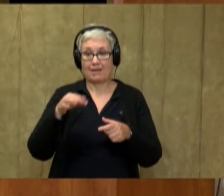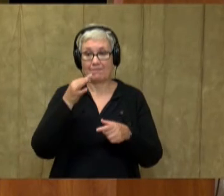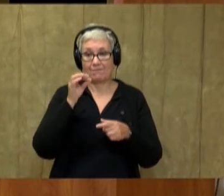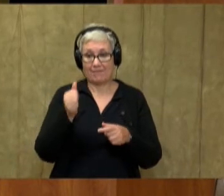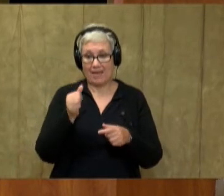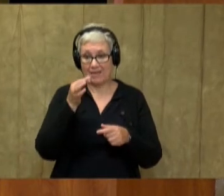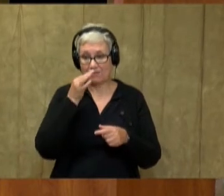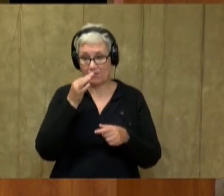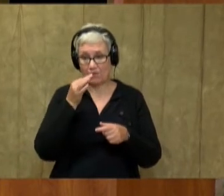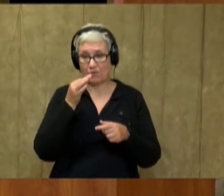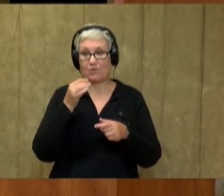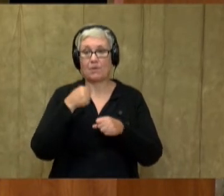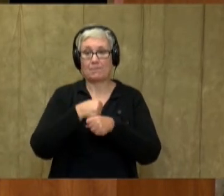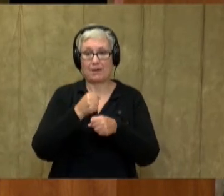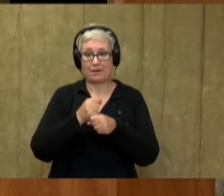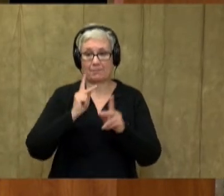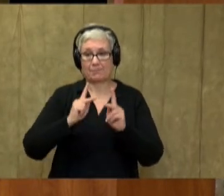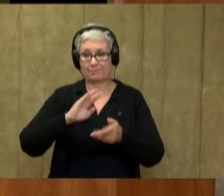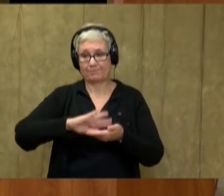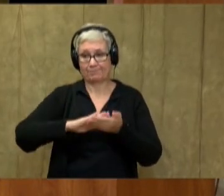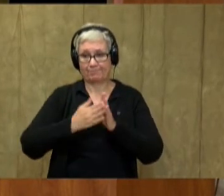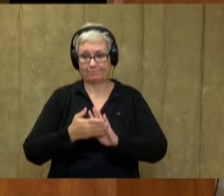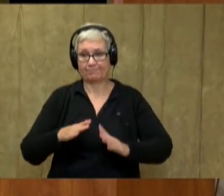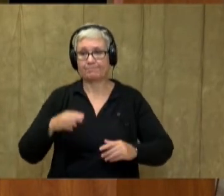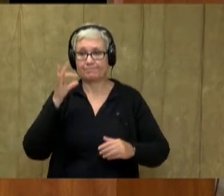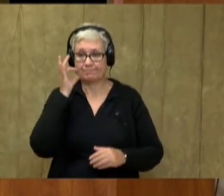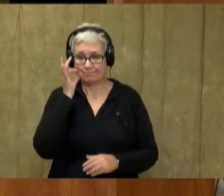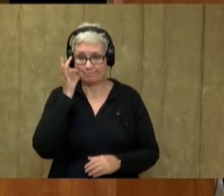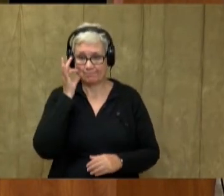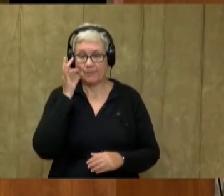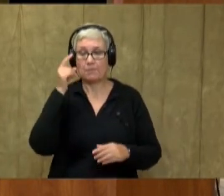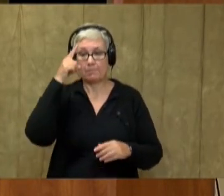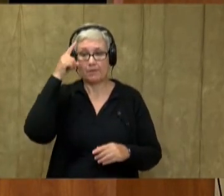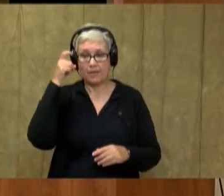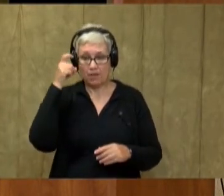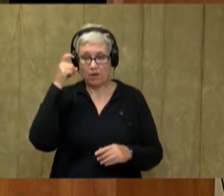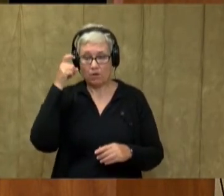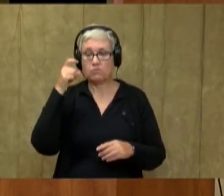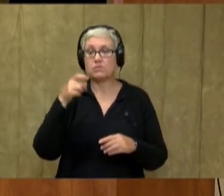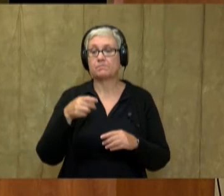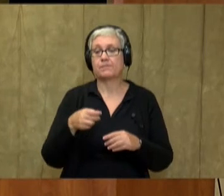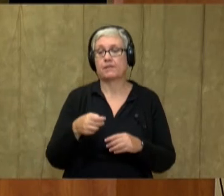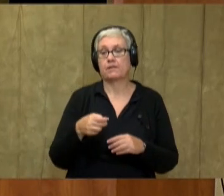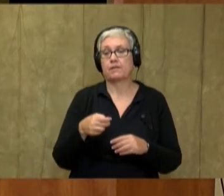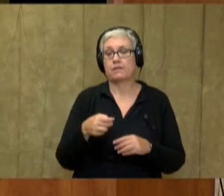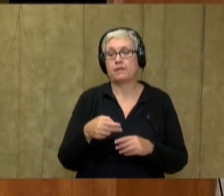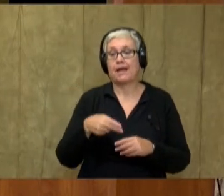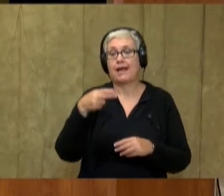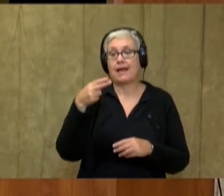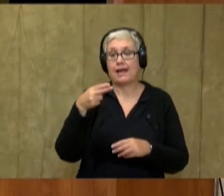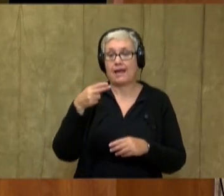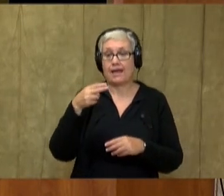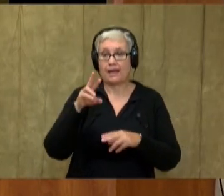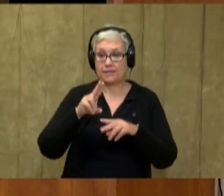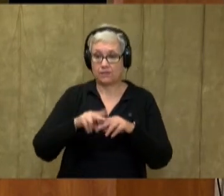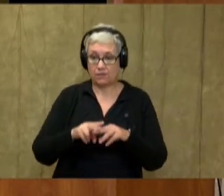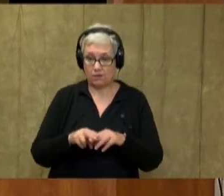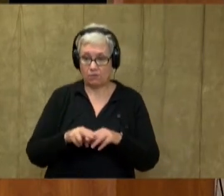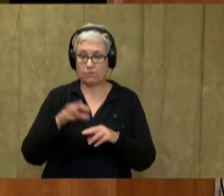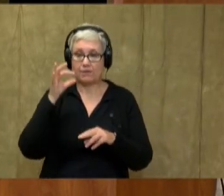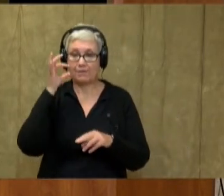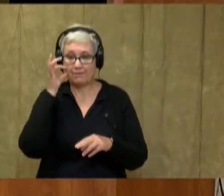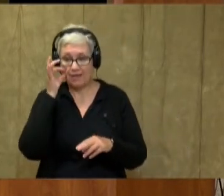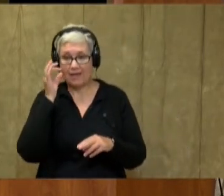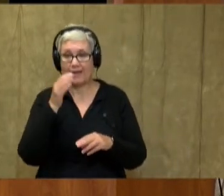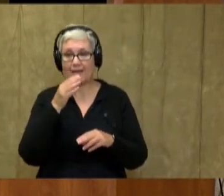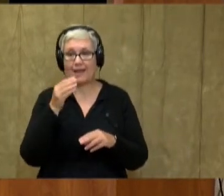and encourages students to eat foods high in fat, salt, and empty calories. Although there are some unhealthy choices when it comes to